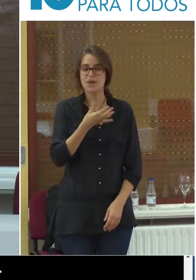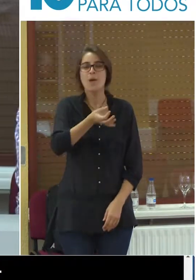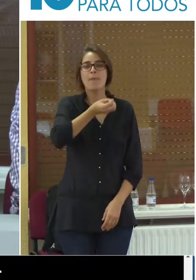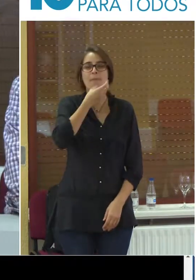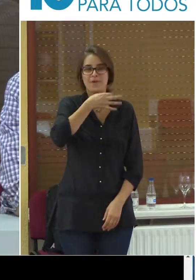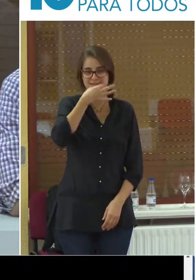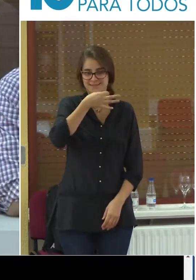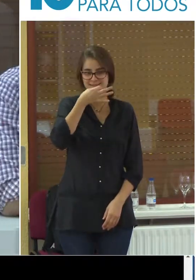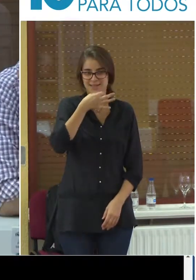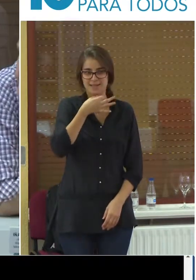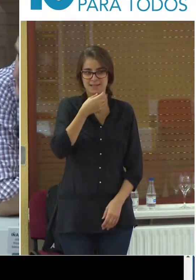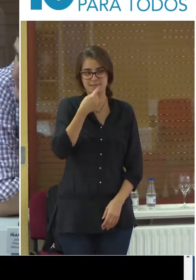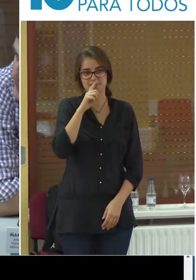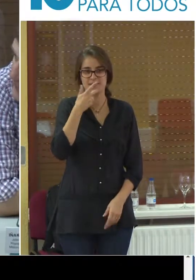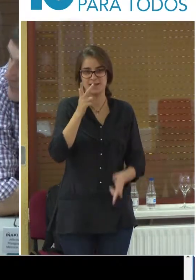Good afternoon.